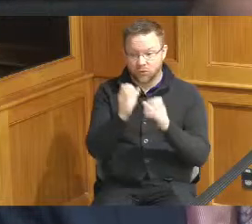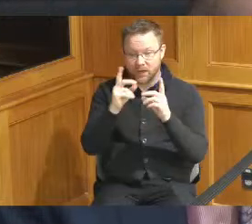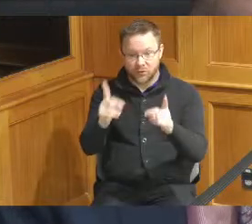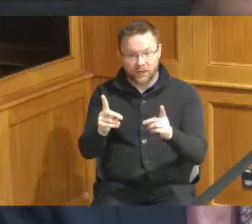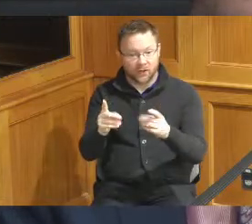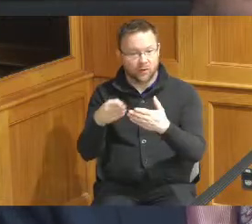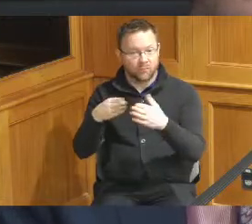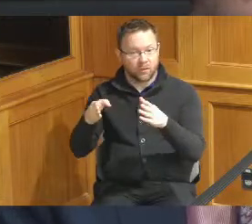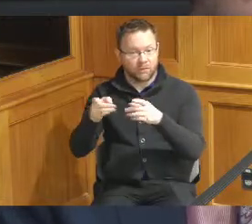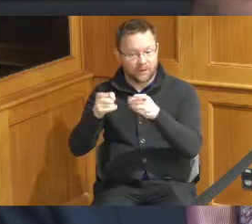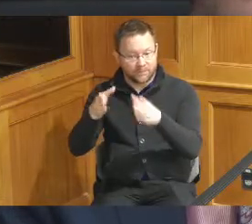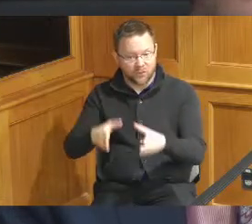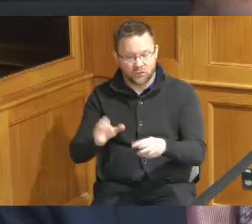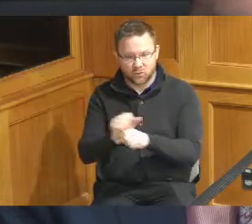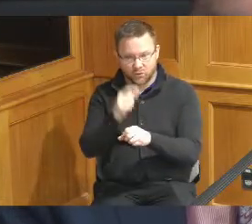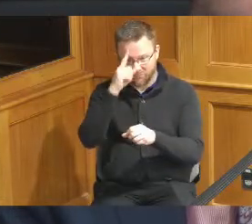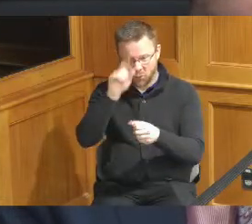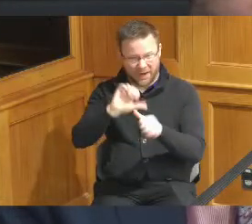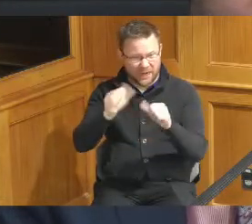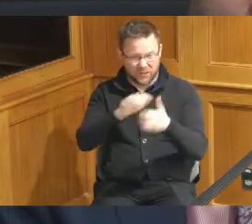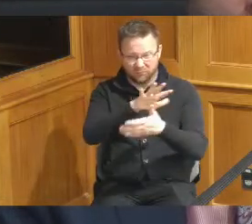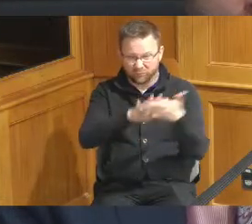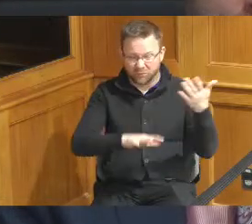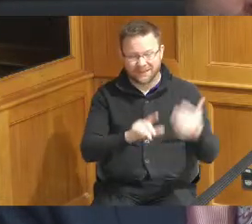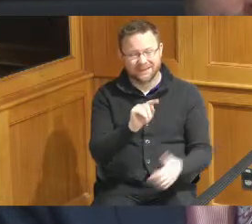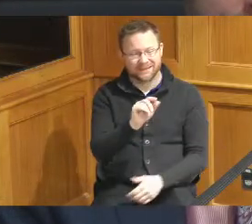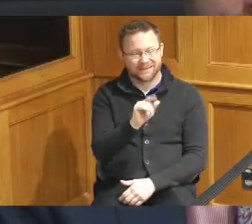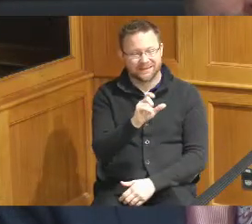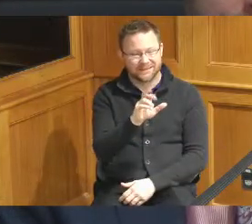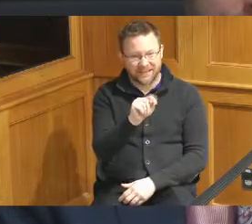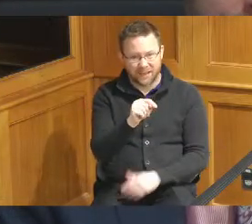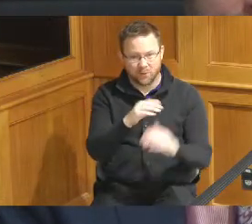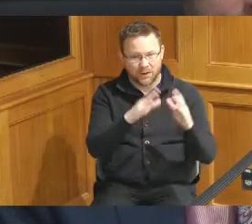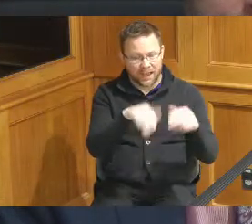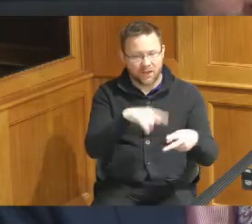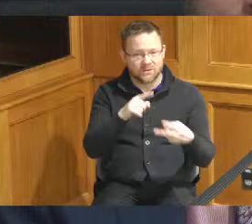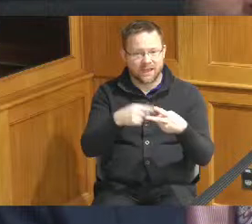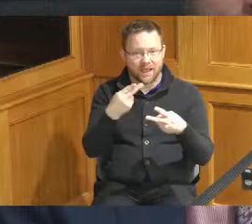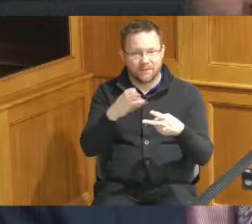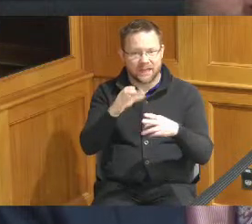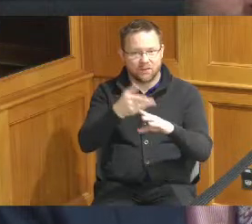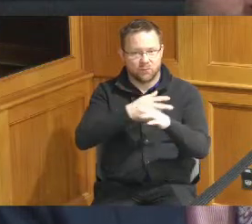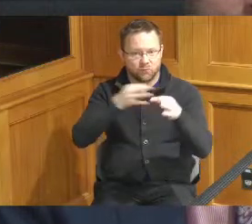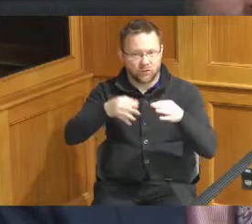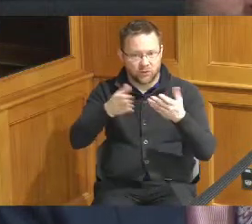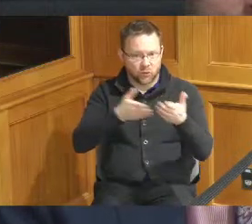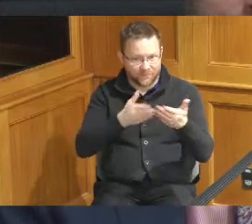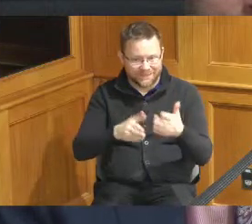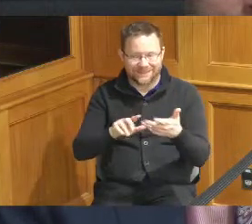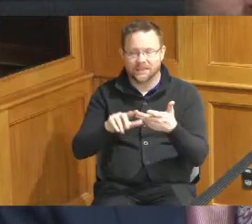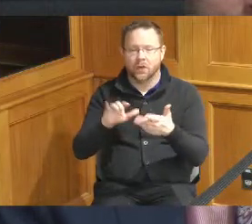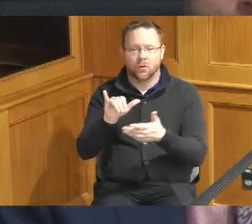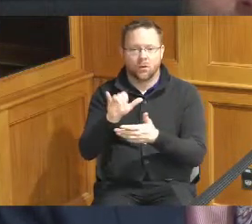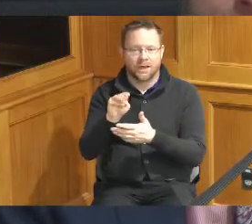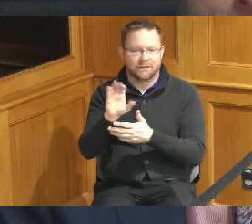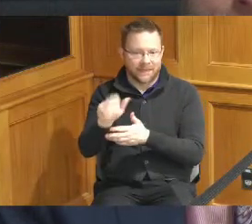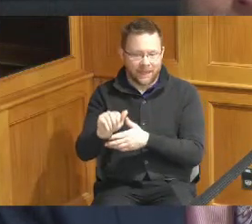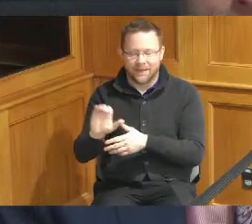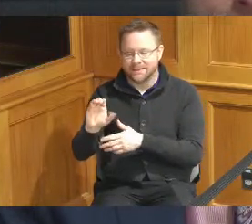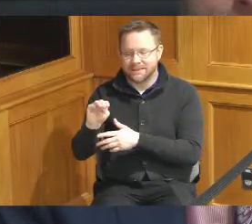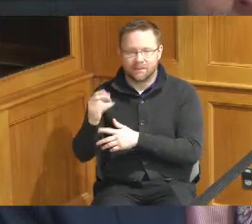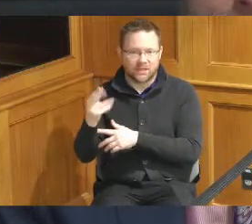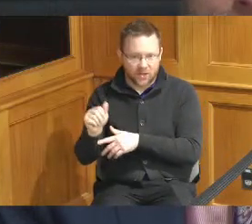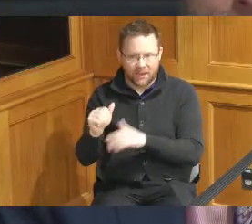Leah has worked for the following agencies: Talbot House, Hamilton County Pretrial Services, the YMCA,